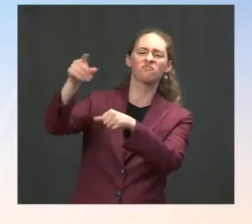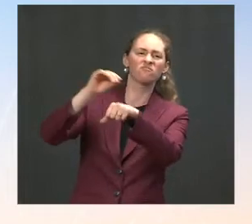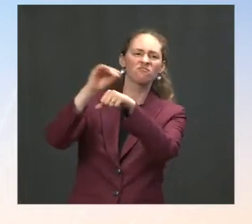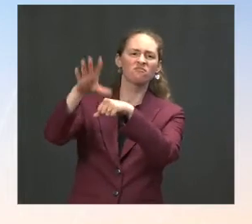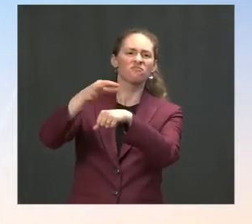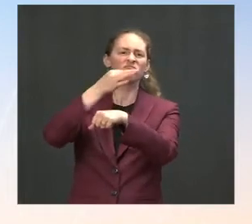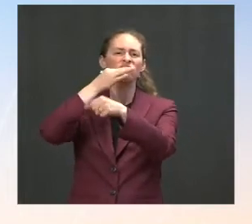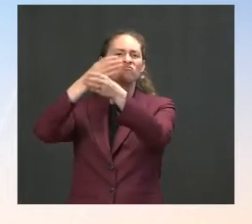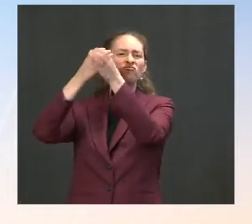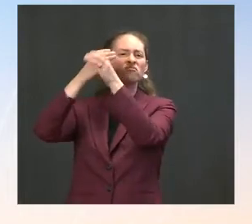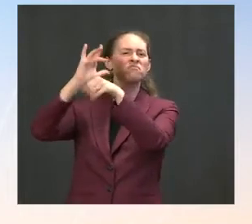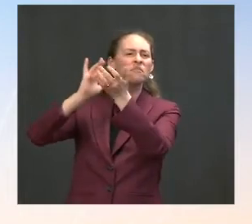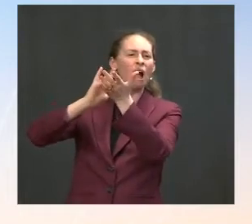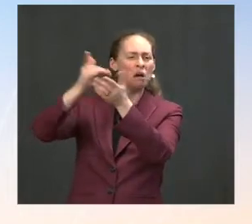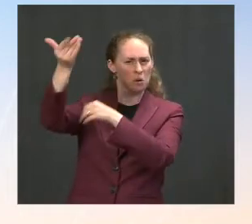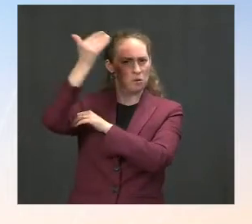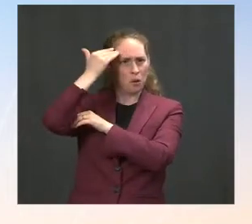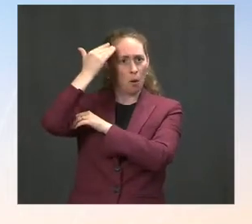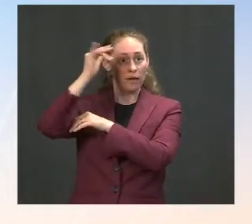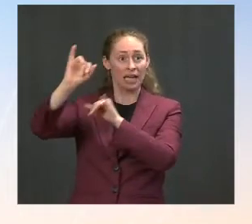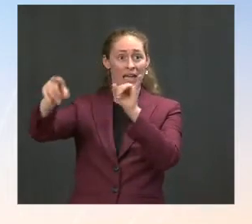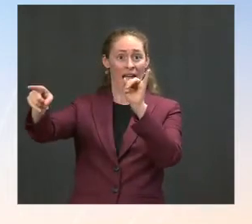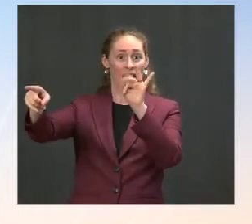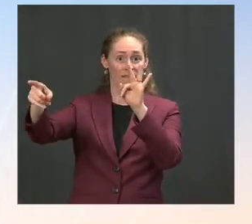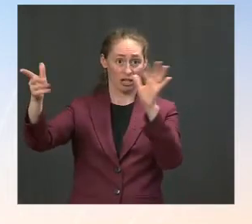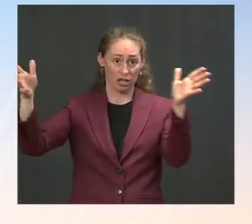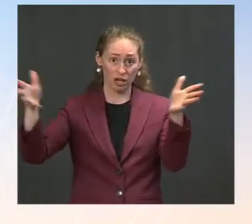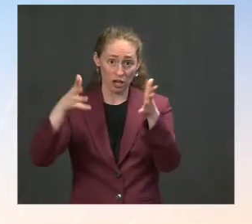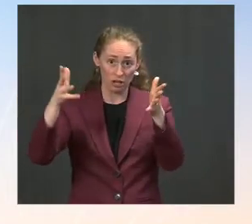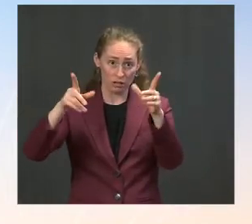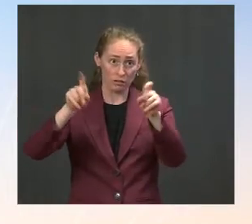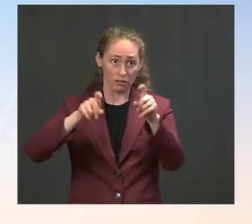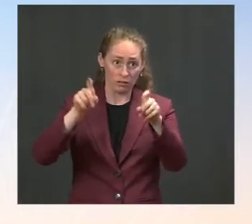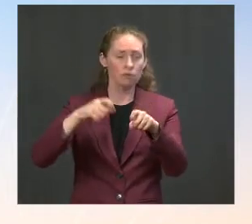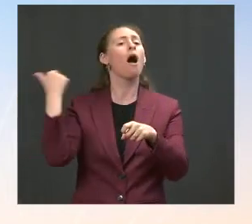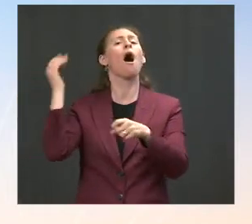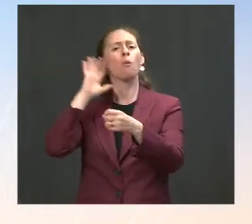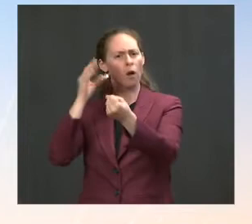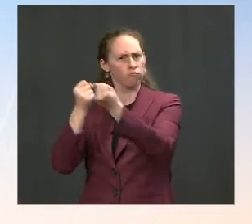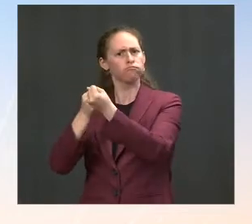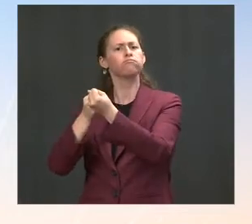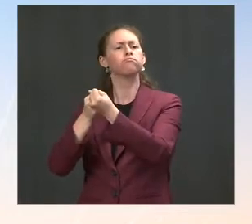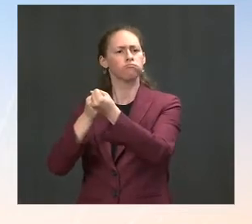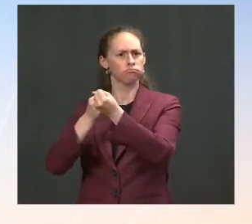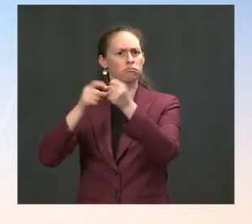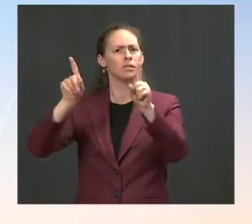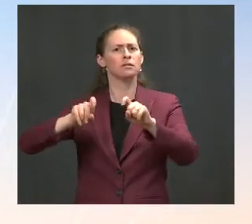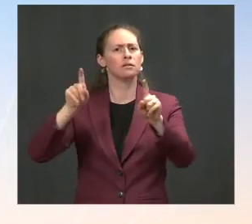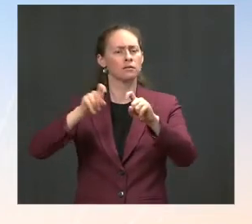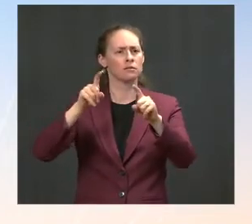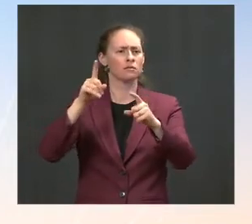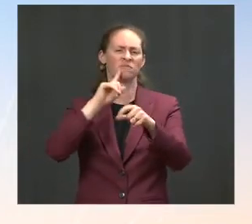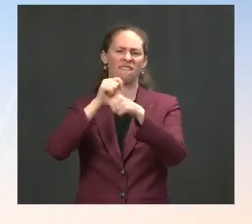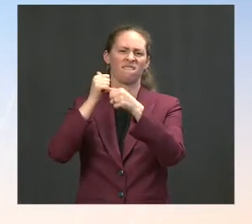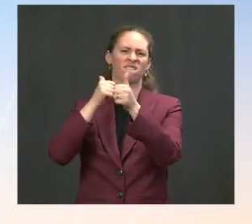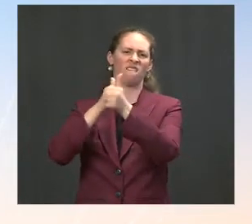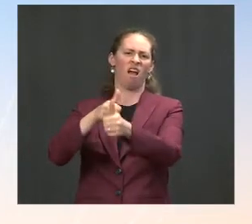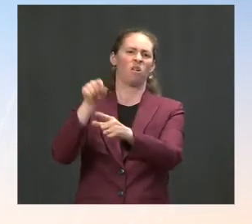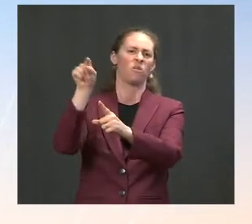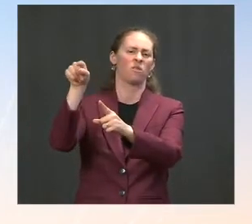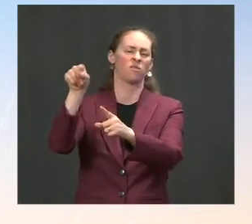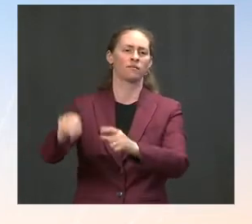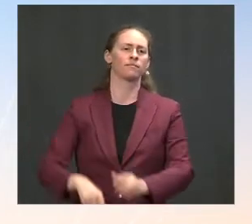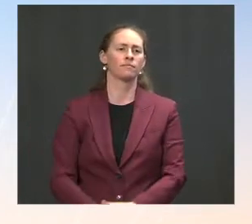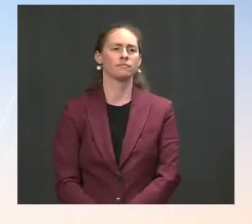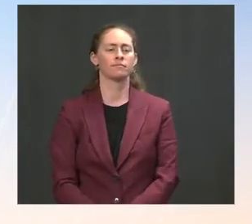advising that that is a factor, then certainly his role would be to advocate for expanding it if in his role as president, but that